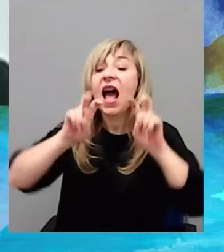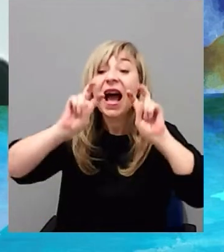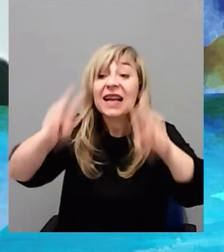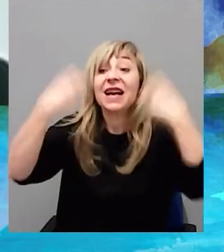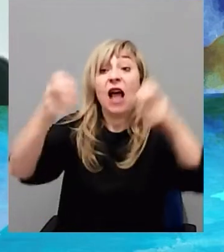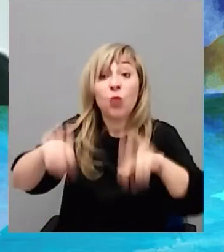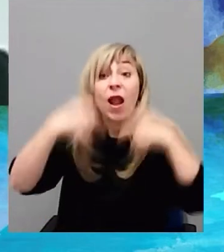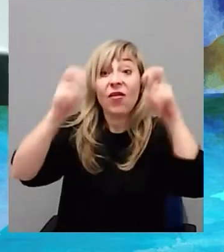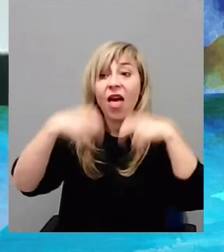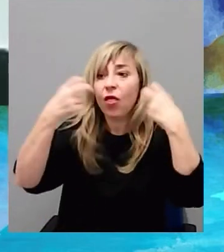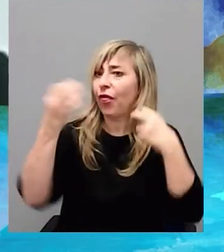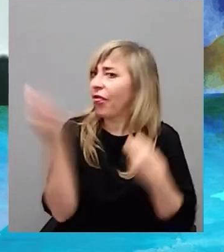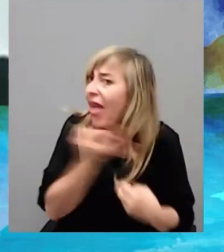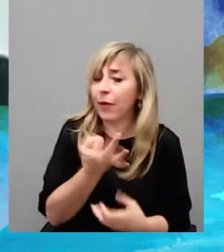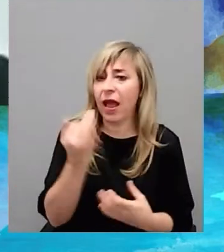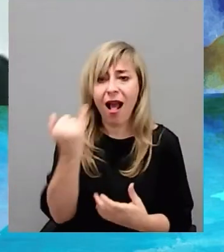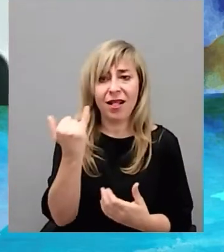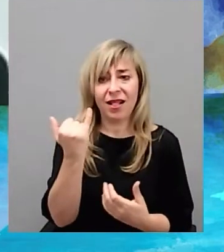to always renew data